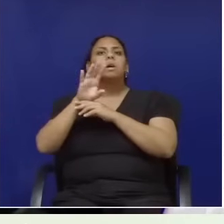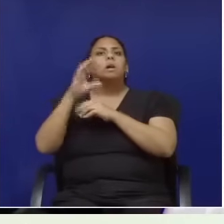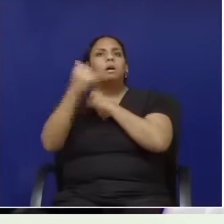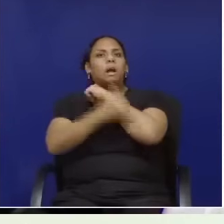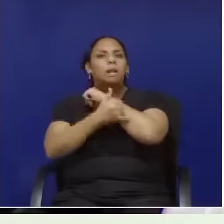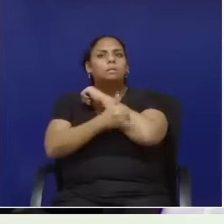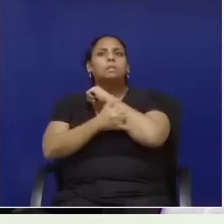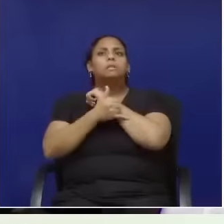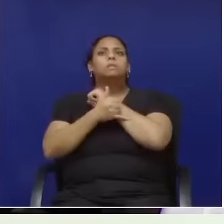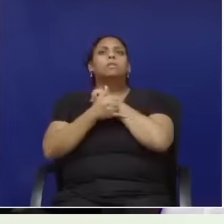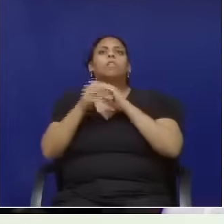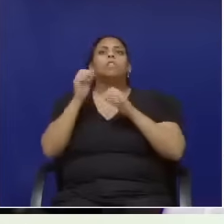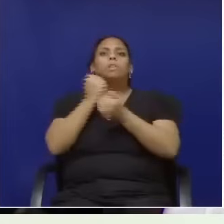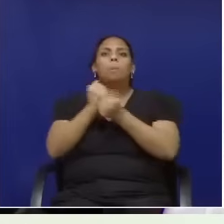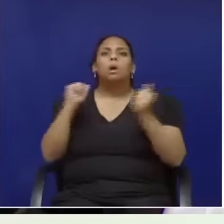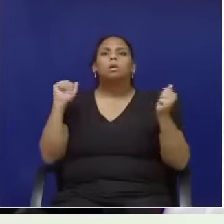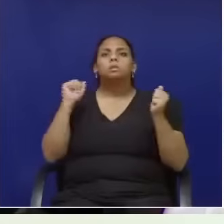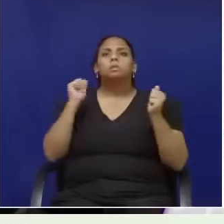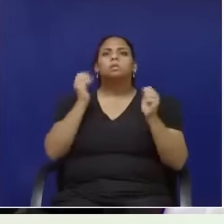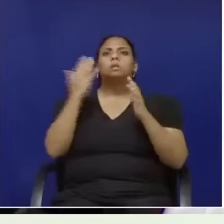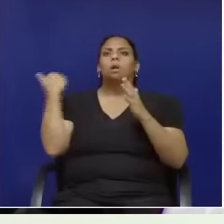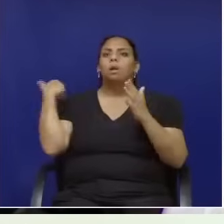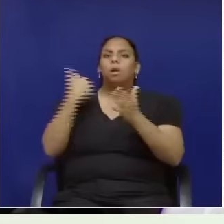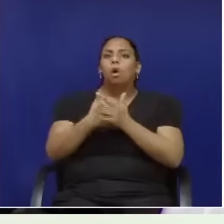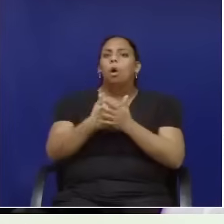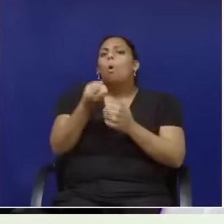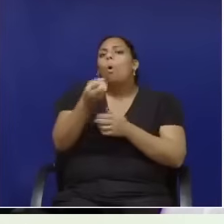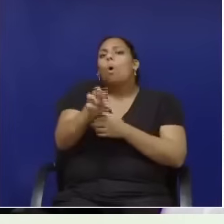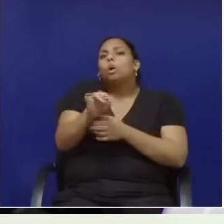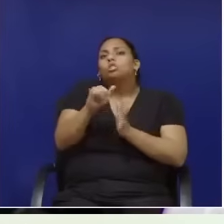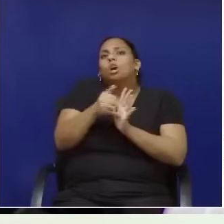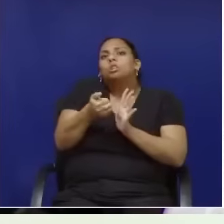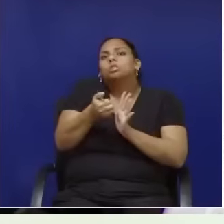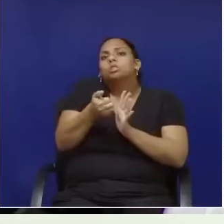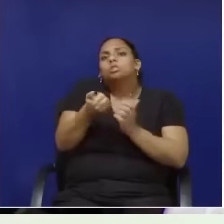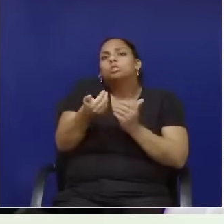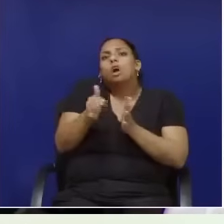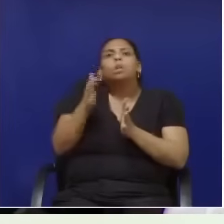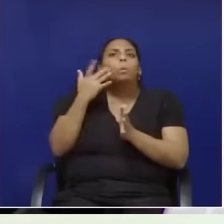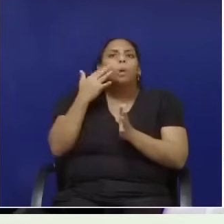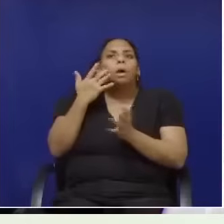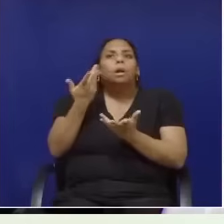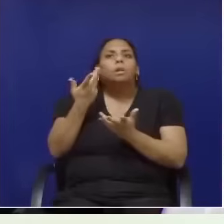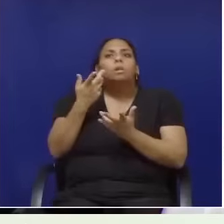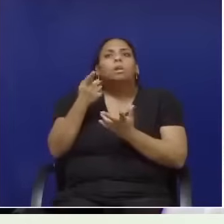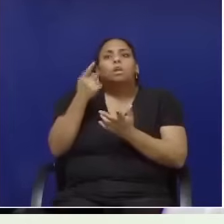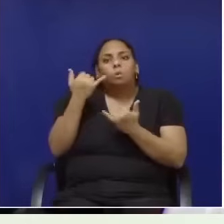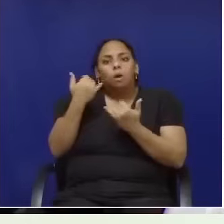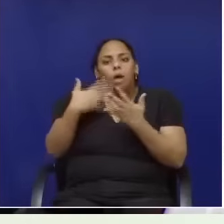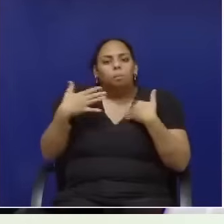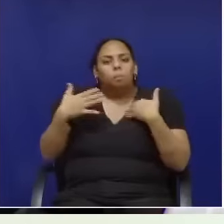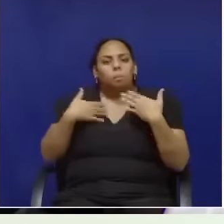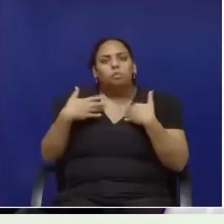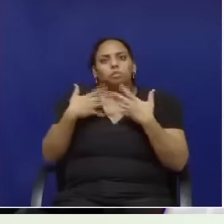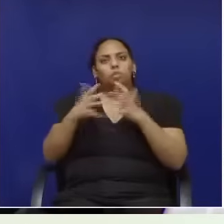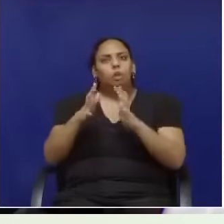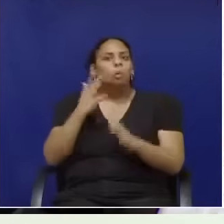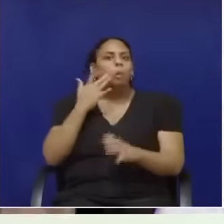of democracy? Or this is just started with the 7th administration that you are the minister of currently?